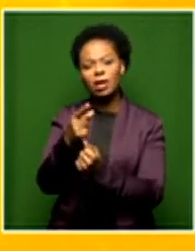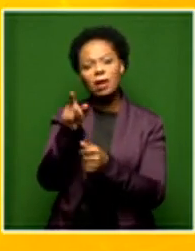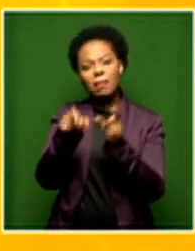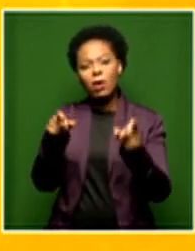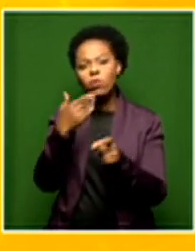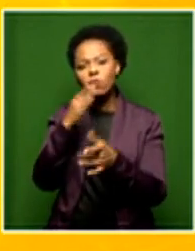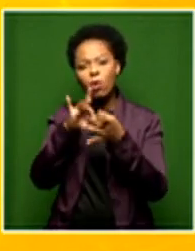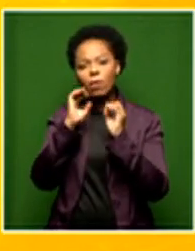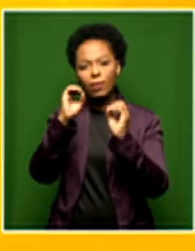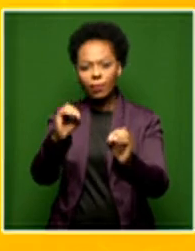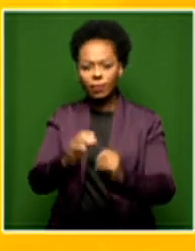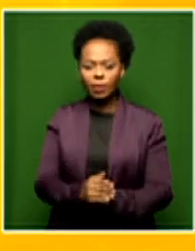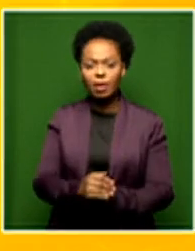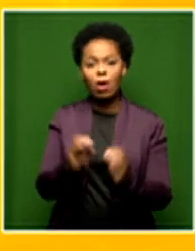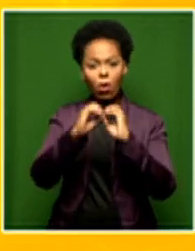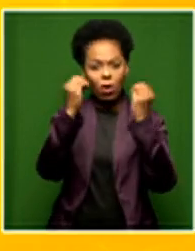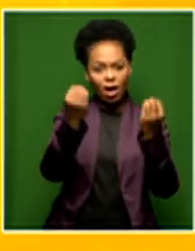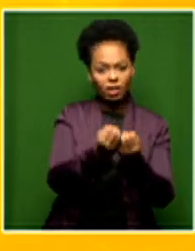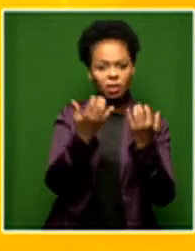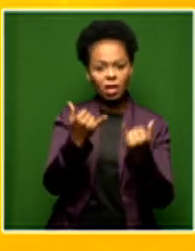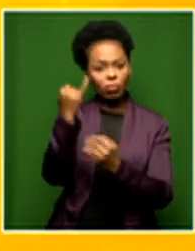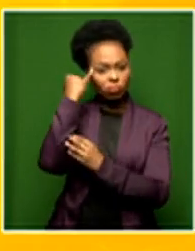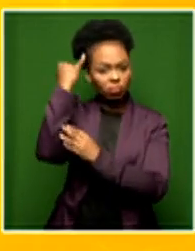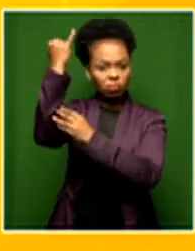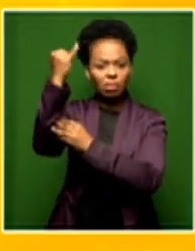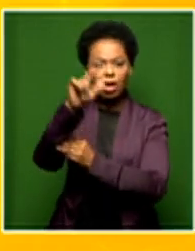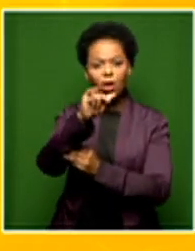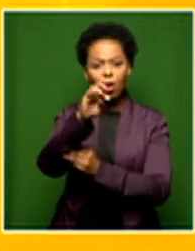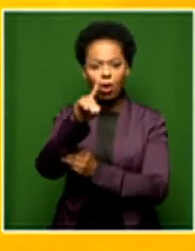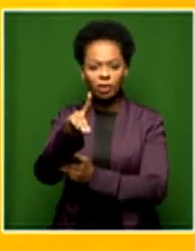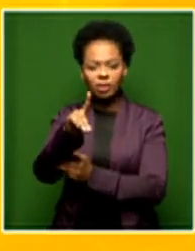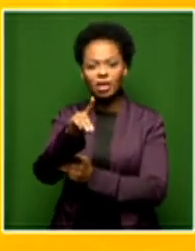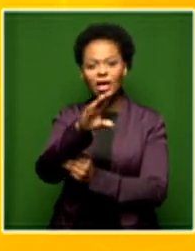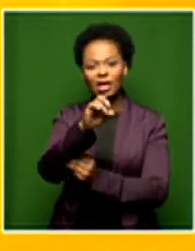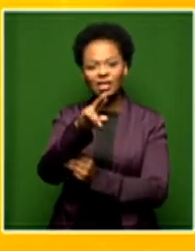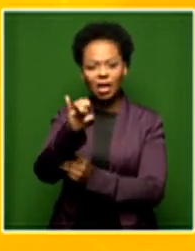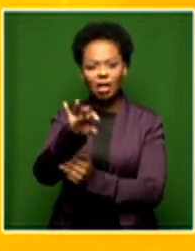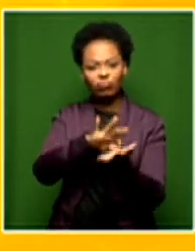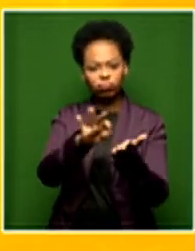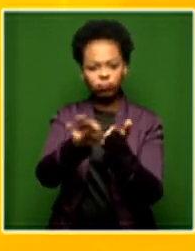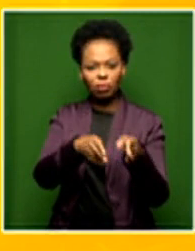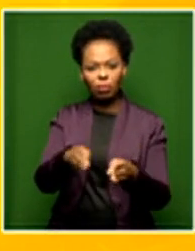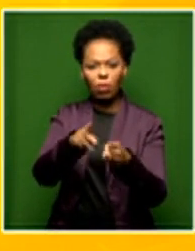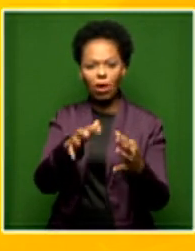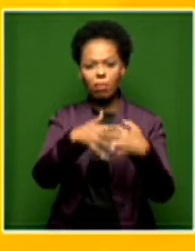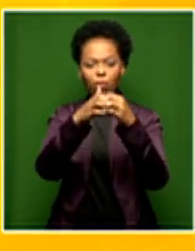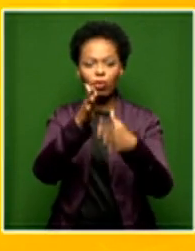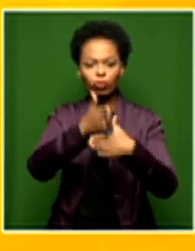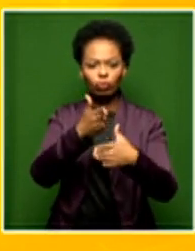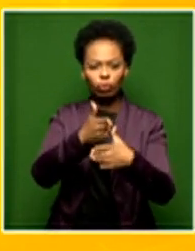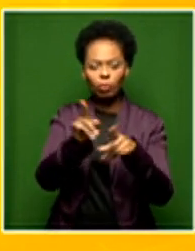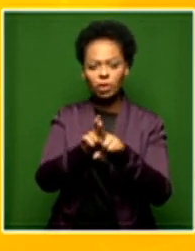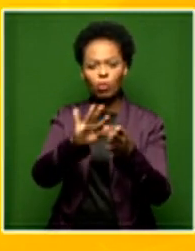According to the organization, their latest initiative, called LaundReCycle, served the dual purpose of creating jobs and